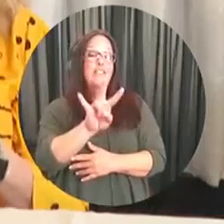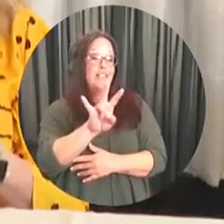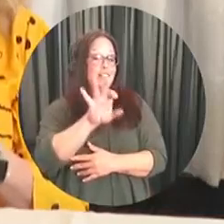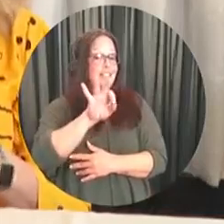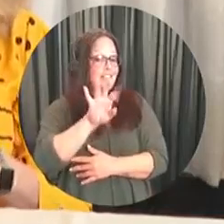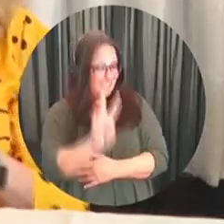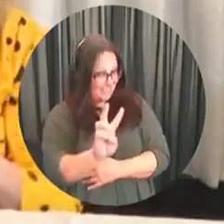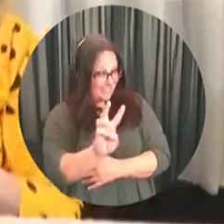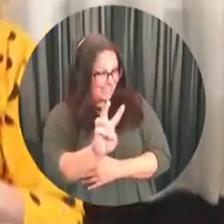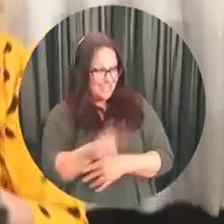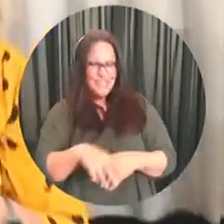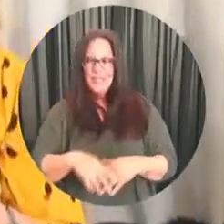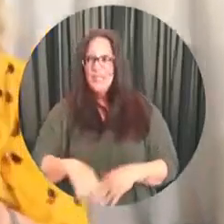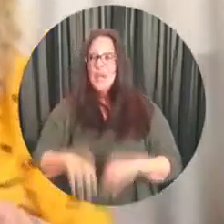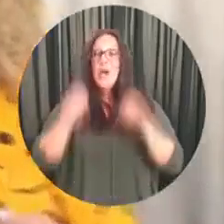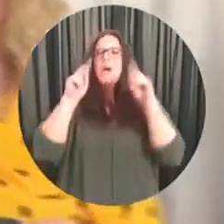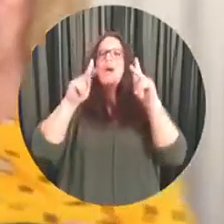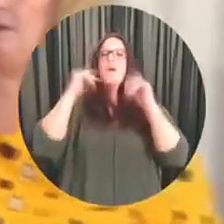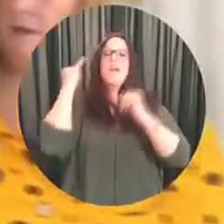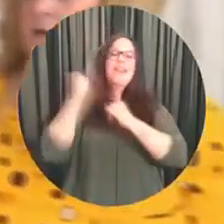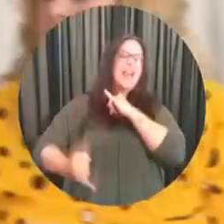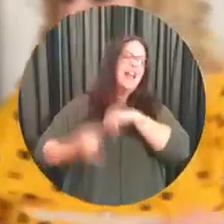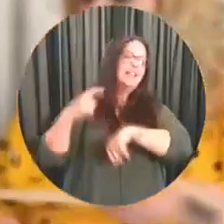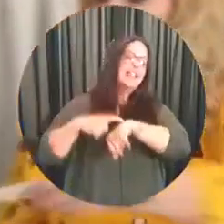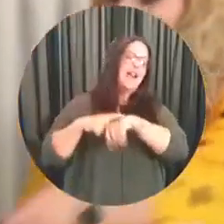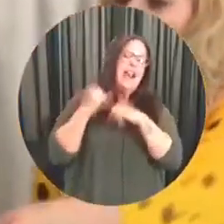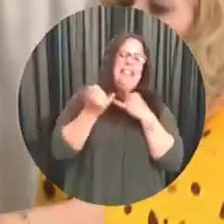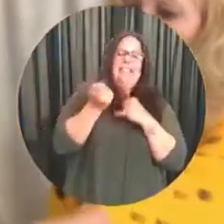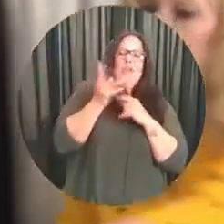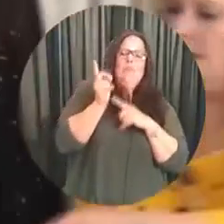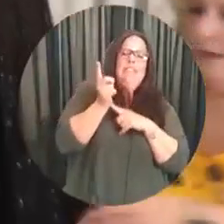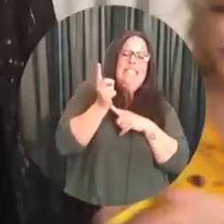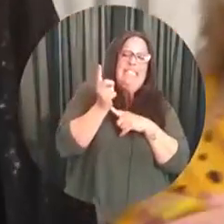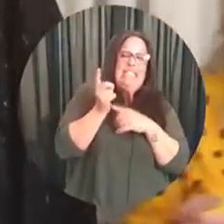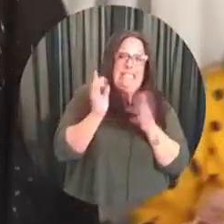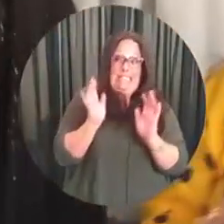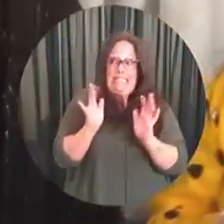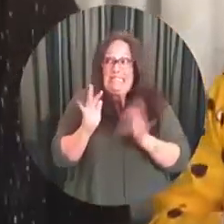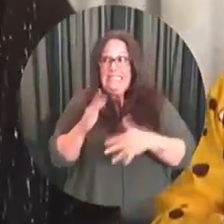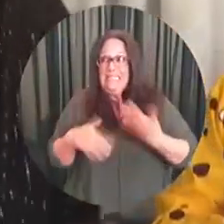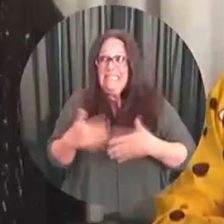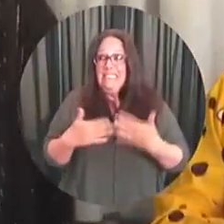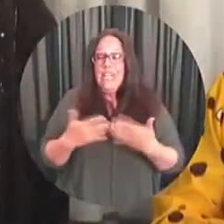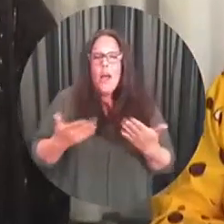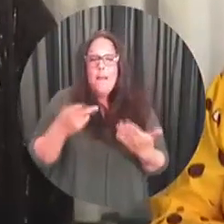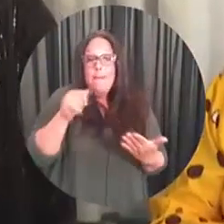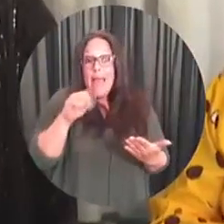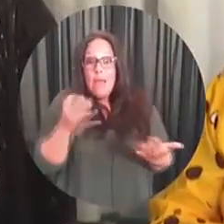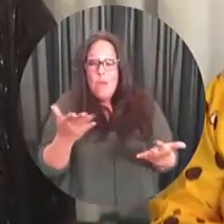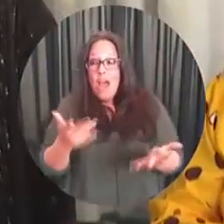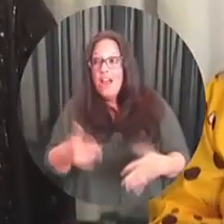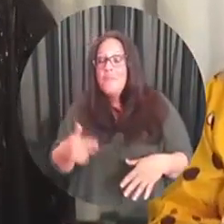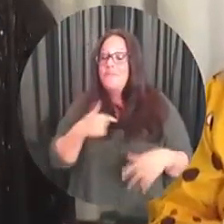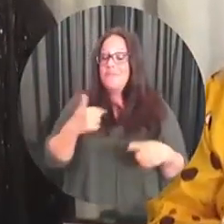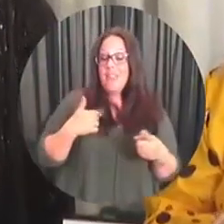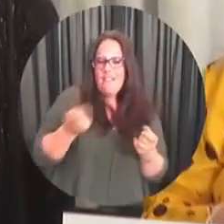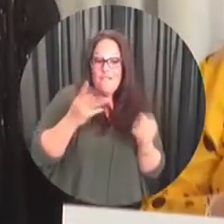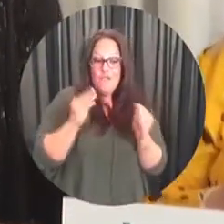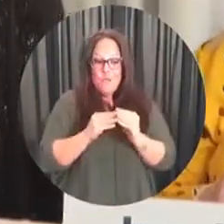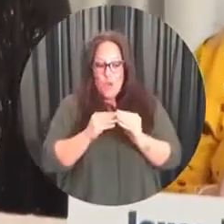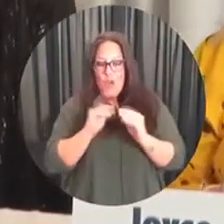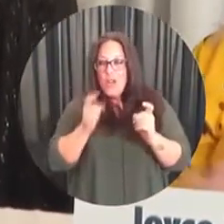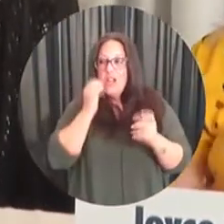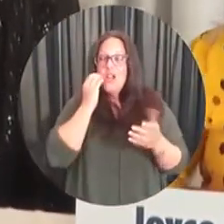304-295-0796. Okay, last hour, last couple minutes, actually, I lied. Okay, Pam, let's go. I've got a few more. So I